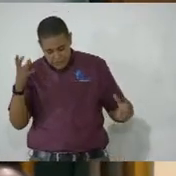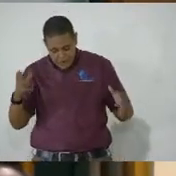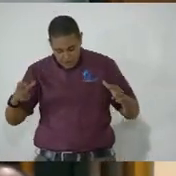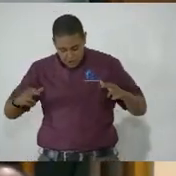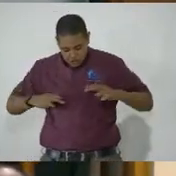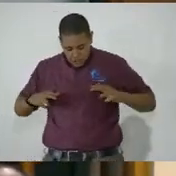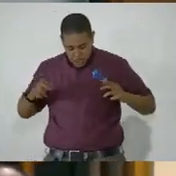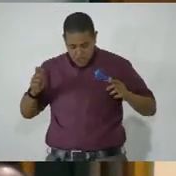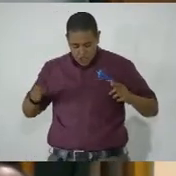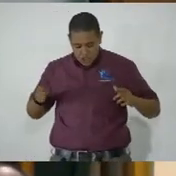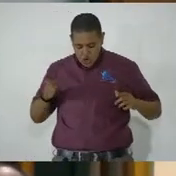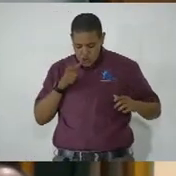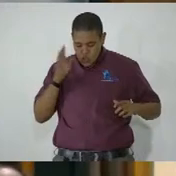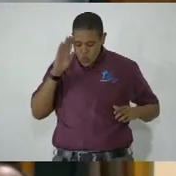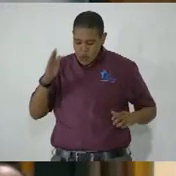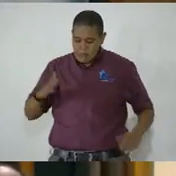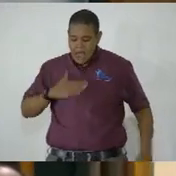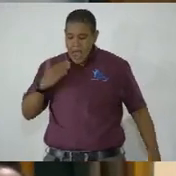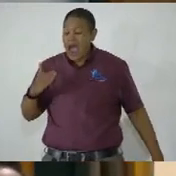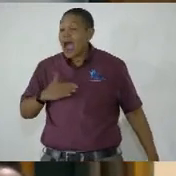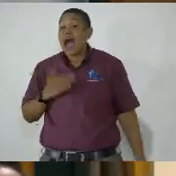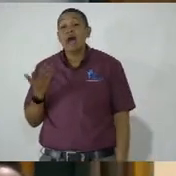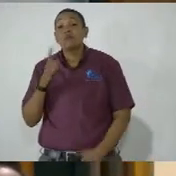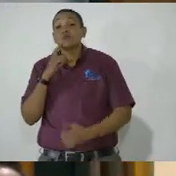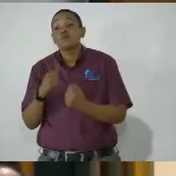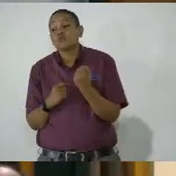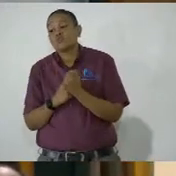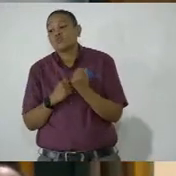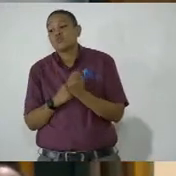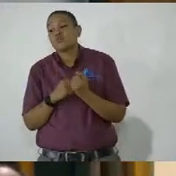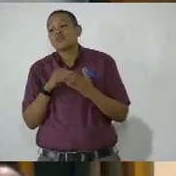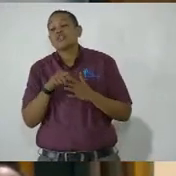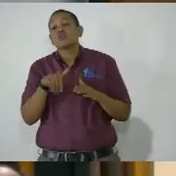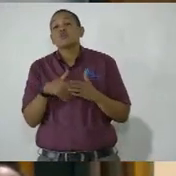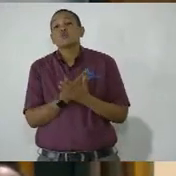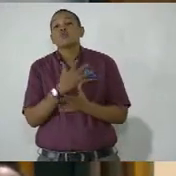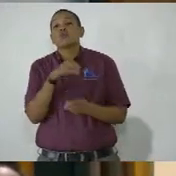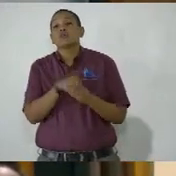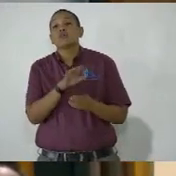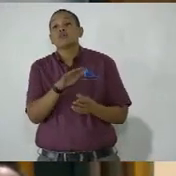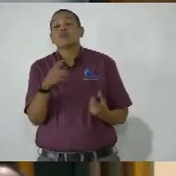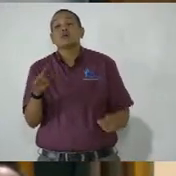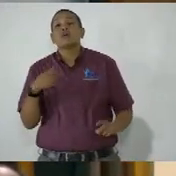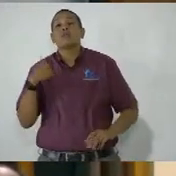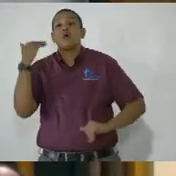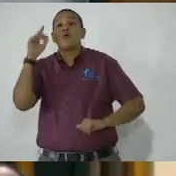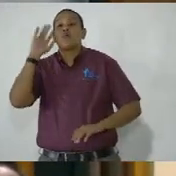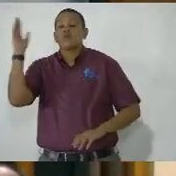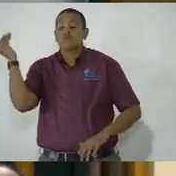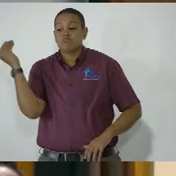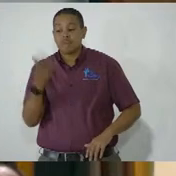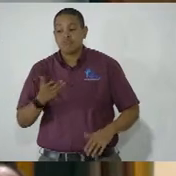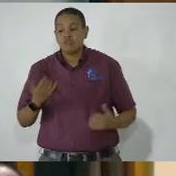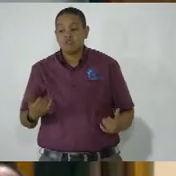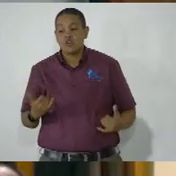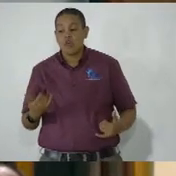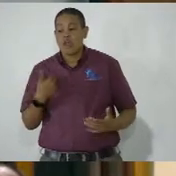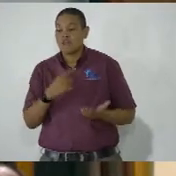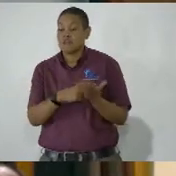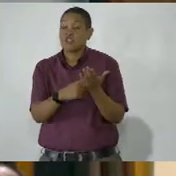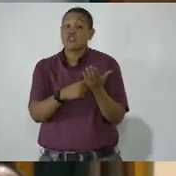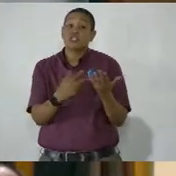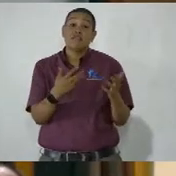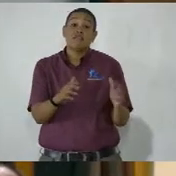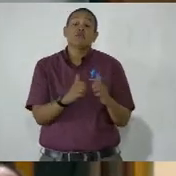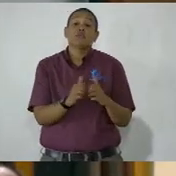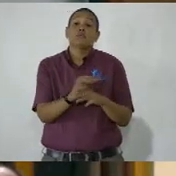judges who will be happy to assist in this new venture that I hope to bring on stream. I've had discussions